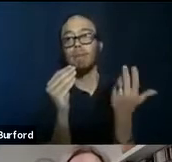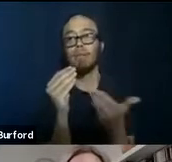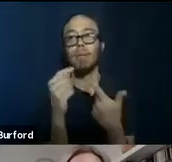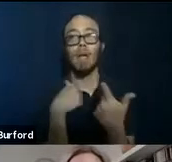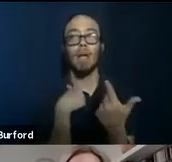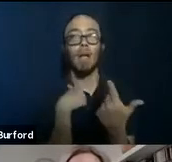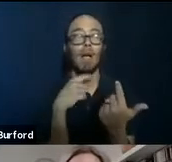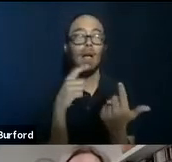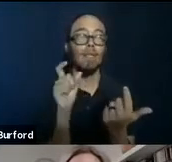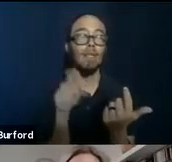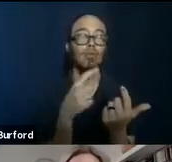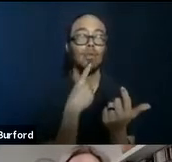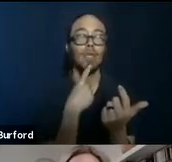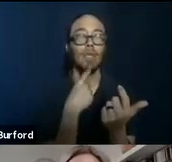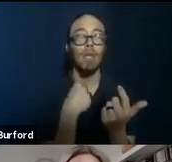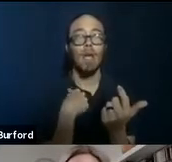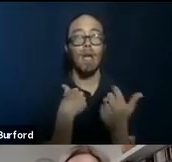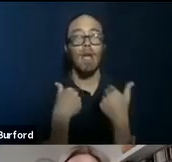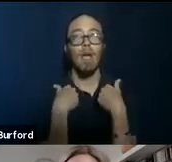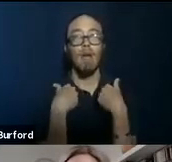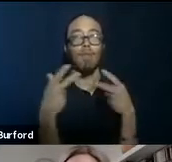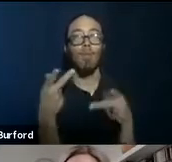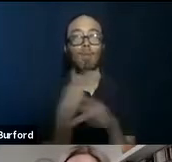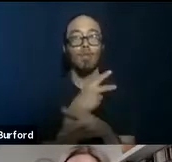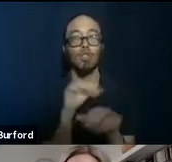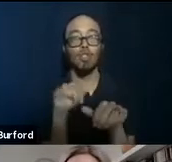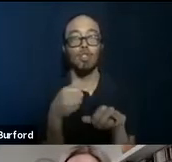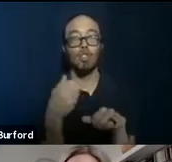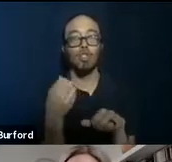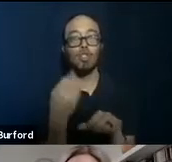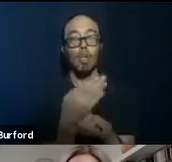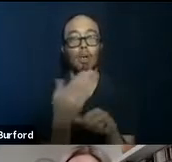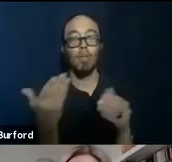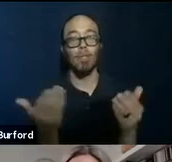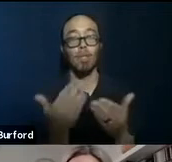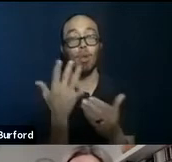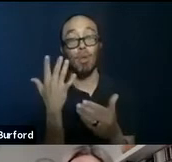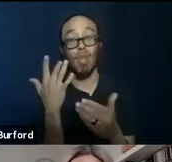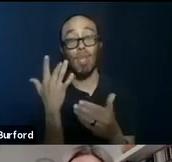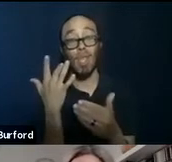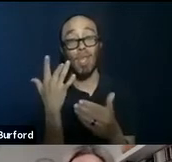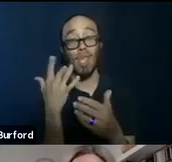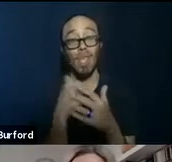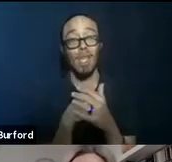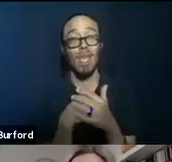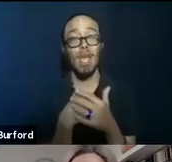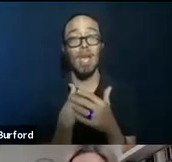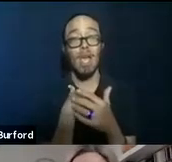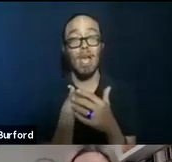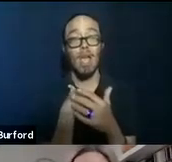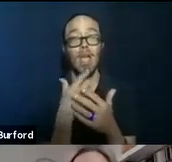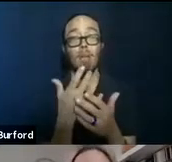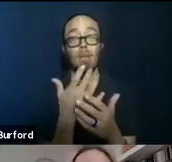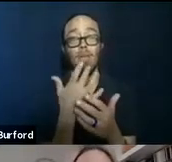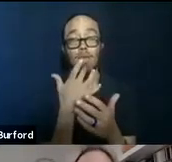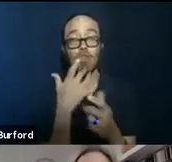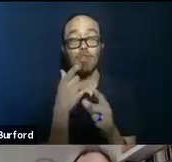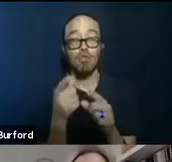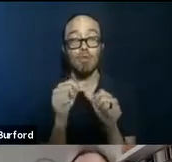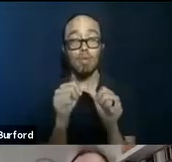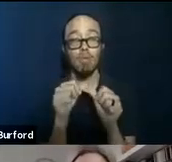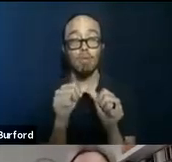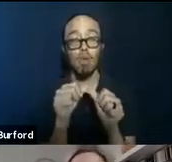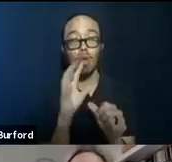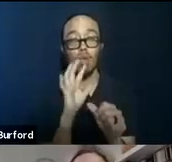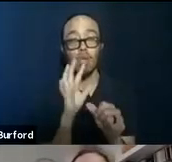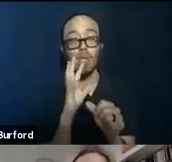must say that I have the worst job here because again, I would prefer that you keep talking